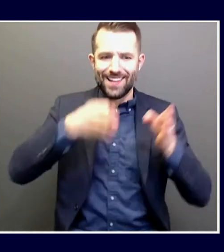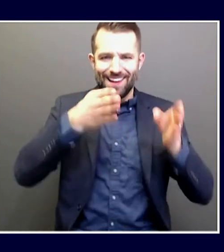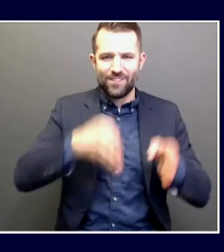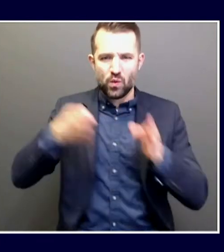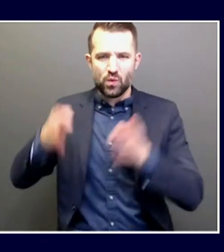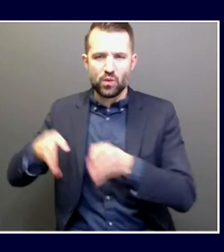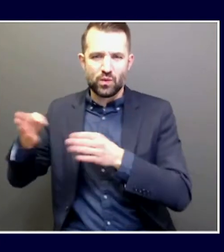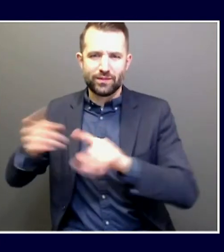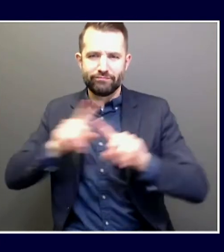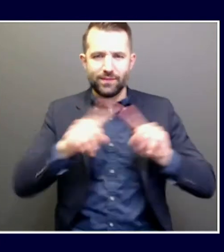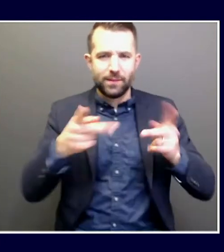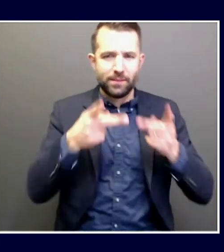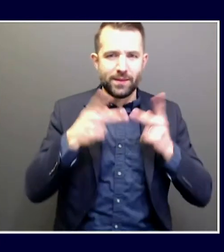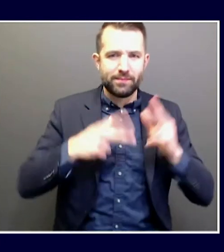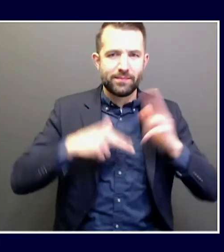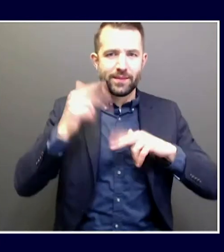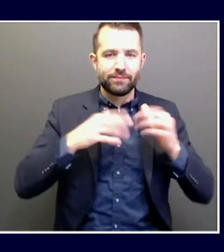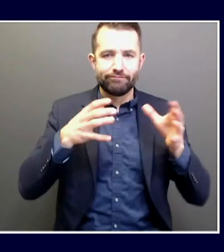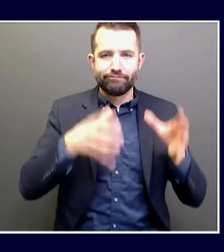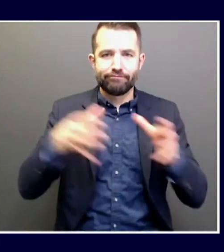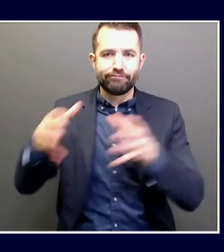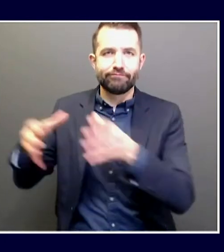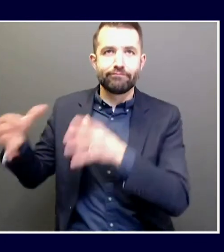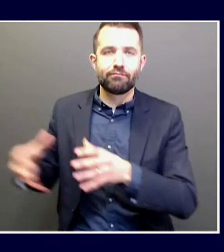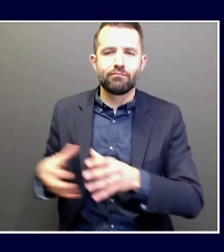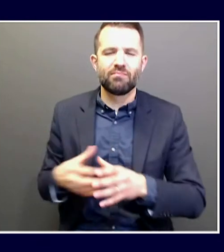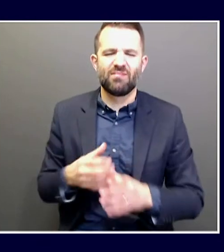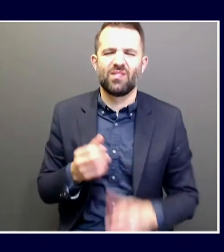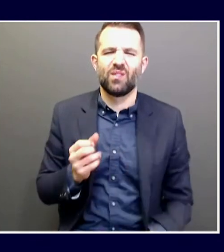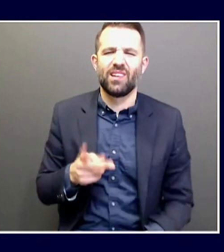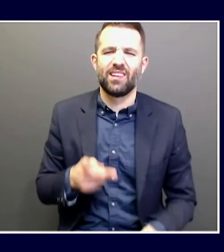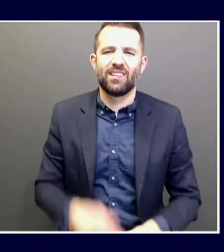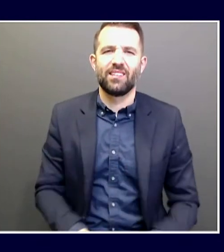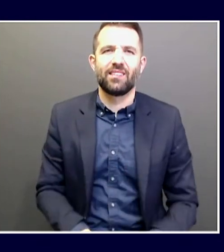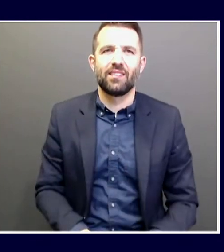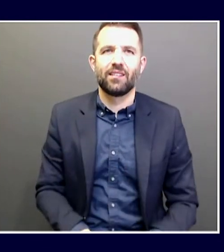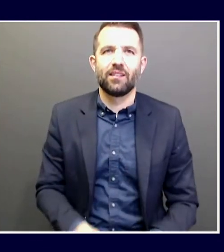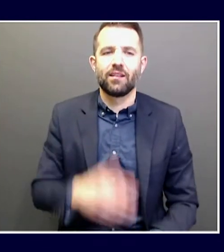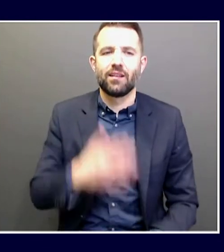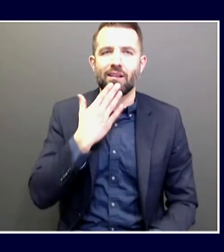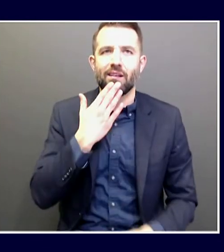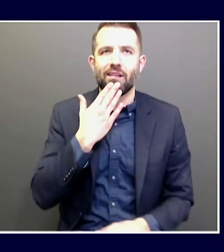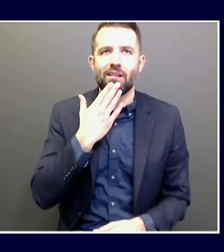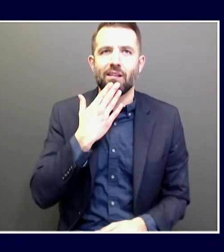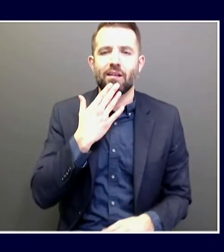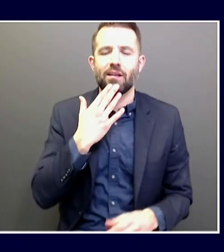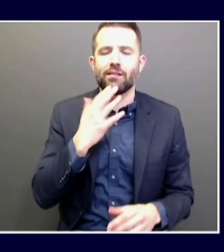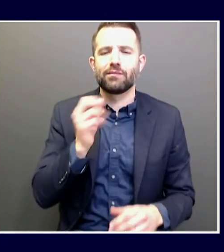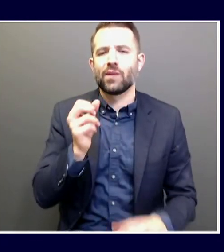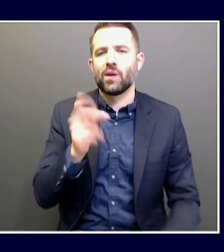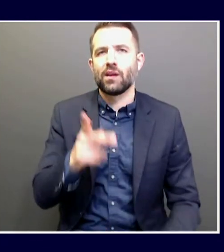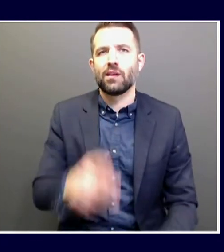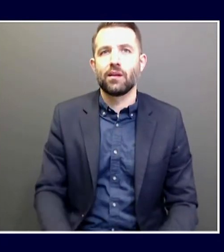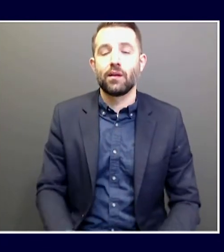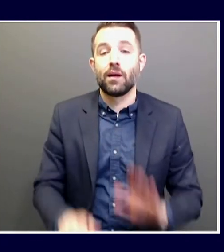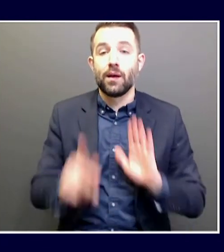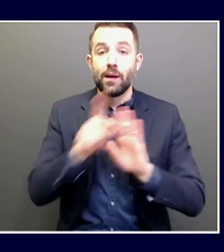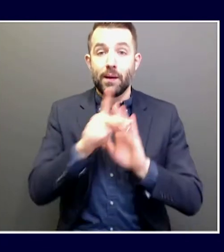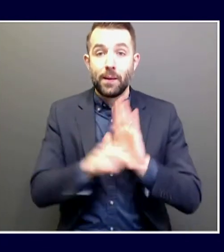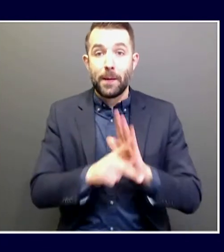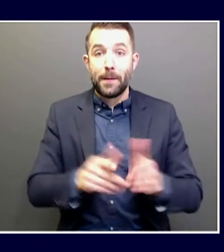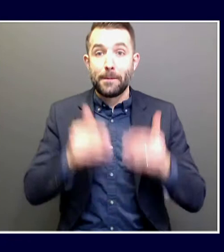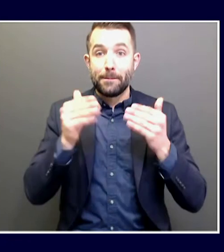Okay, thank you. And then, because I know that before they can implement that policy, they have to coordinate with the